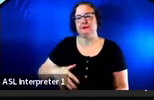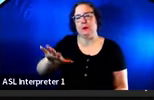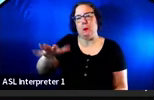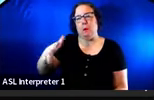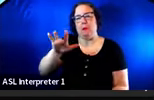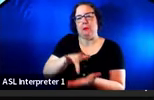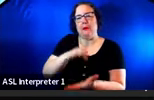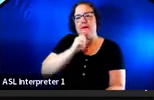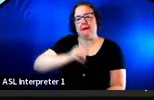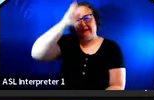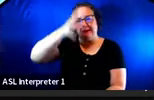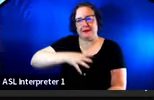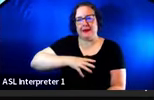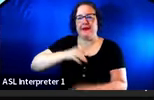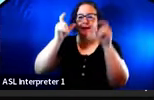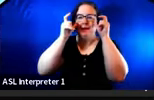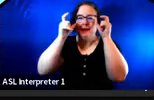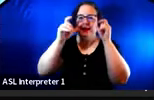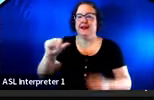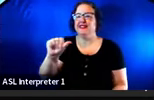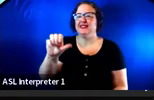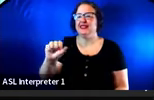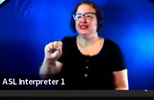middle-aged male with glasses, Asian,